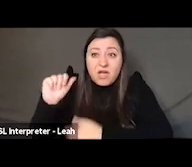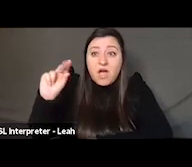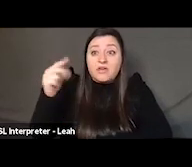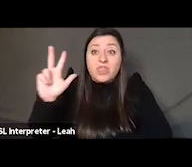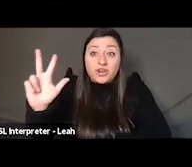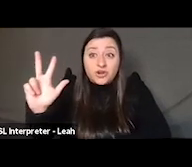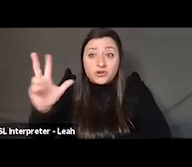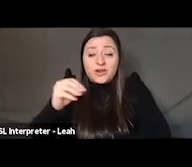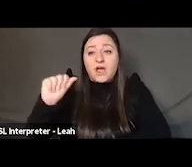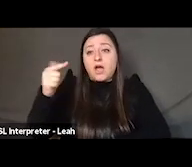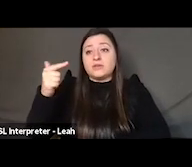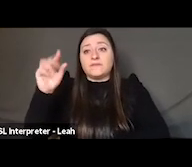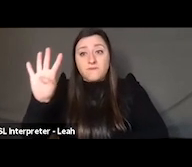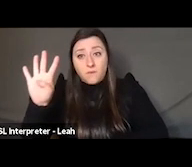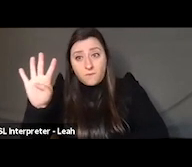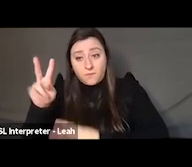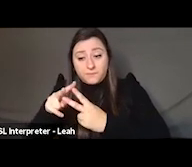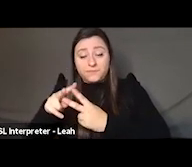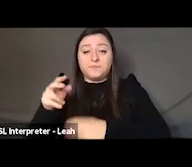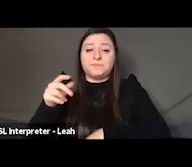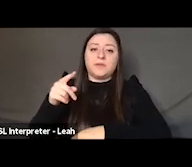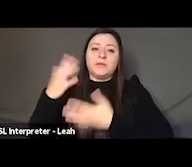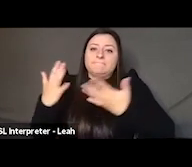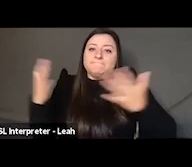to bring a community together in Basta